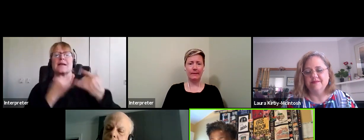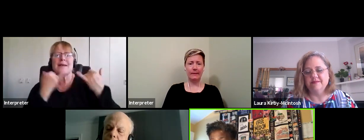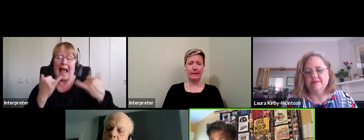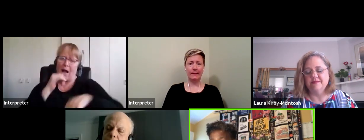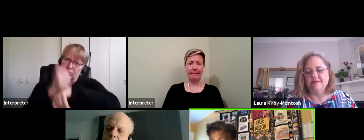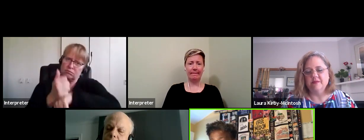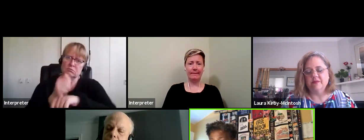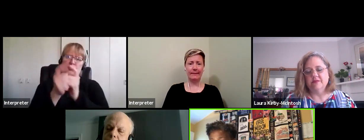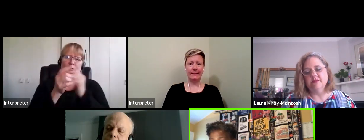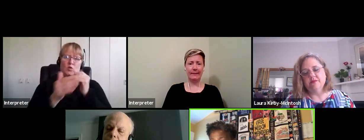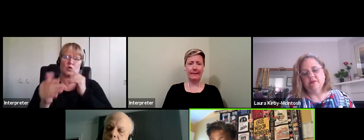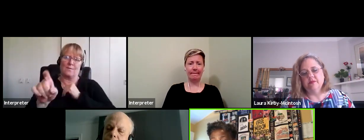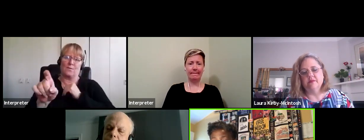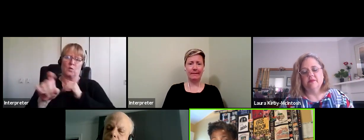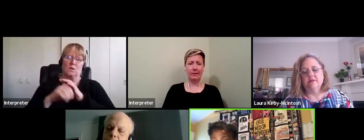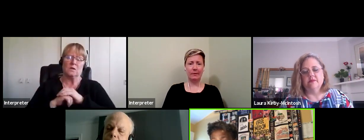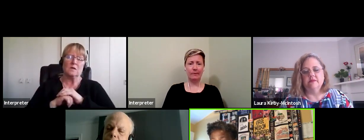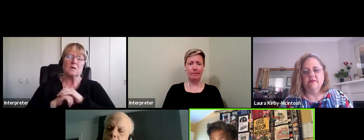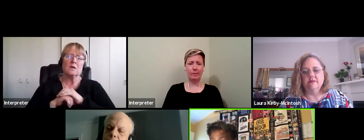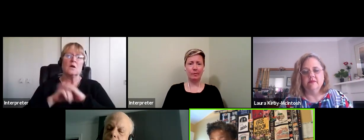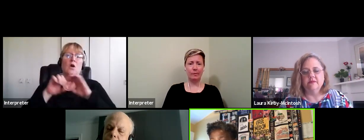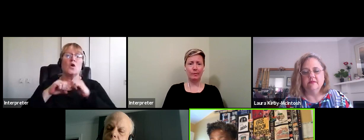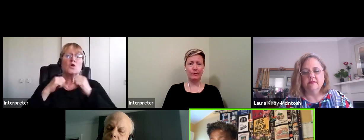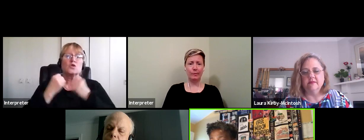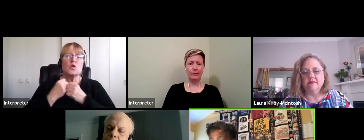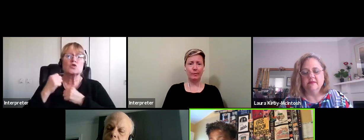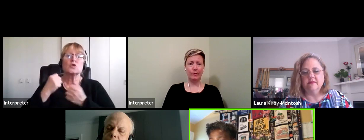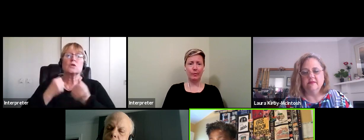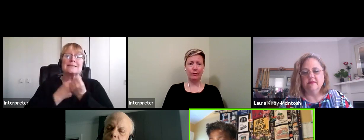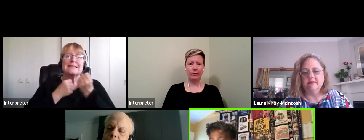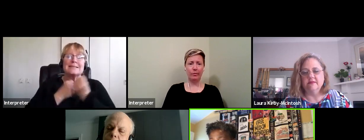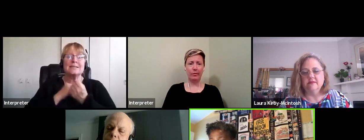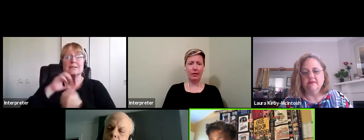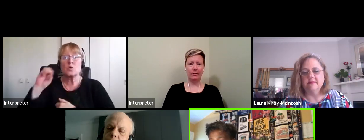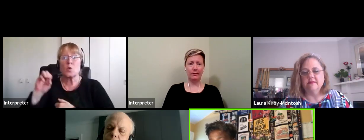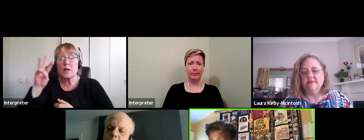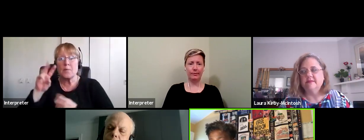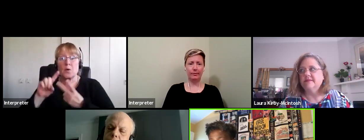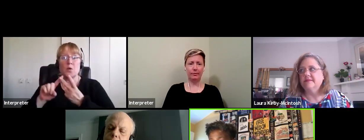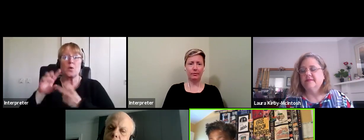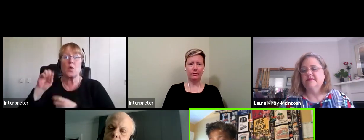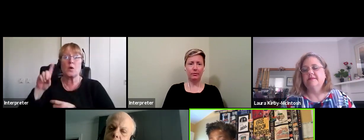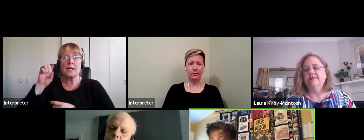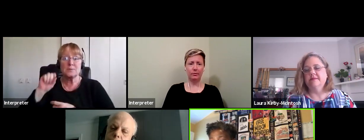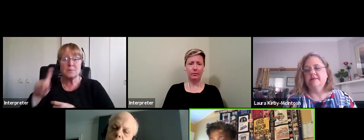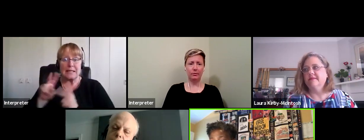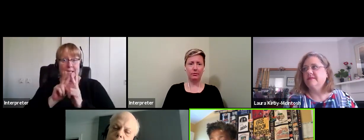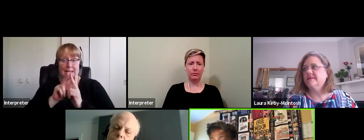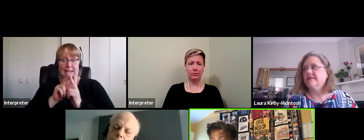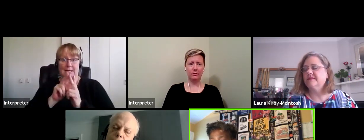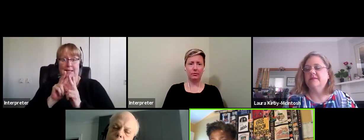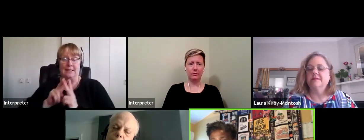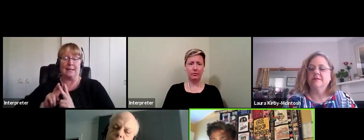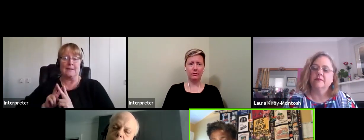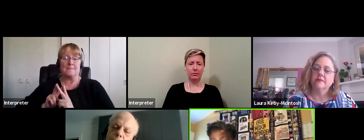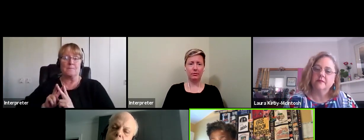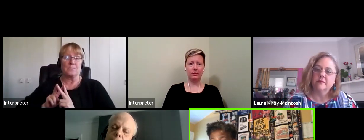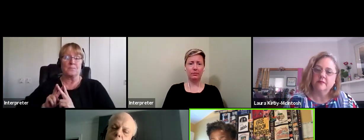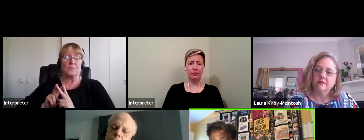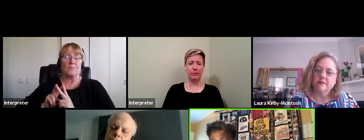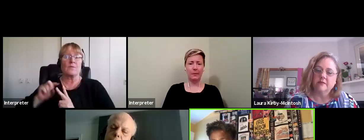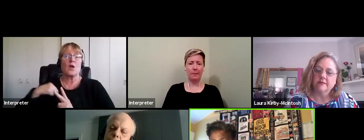social assistance, that includes Ontario Works and Ontario Disability Support Program, we've been